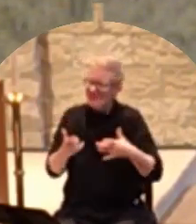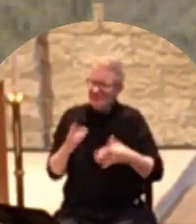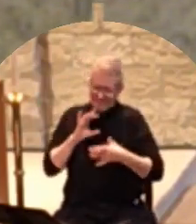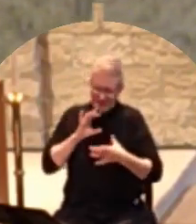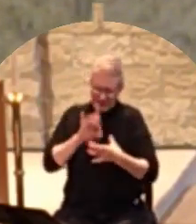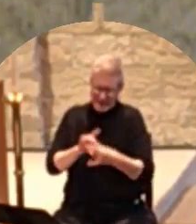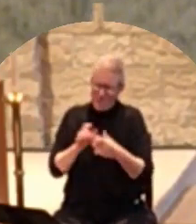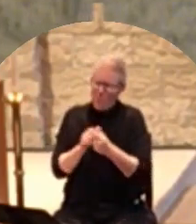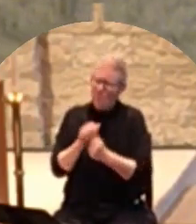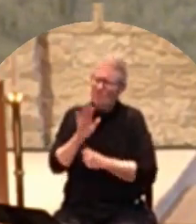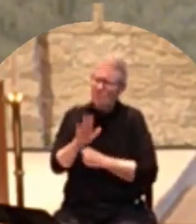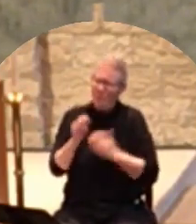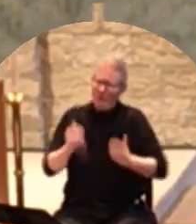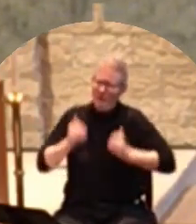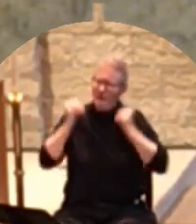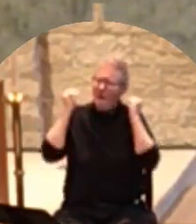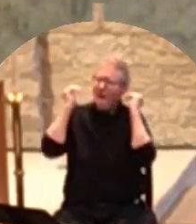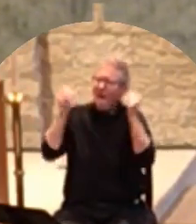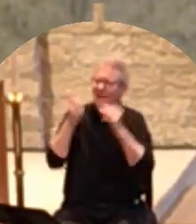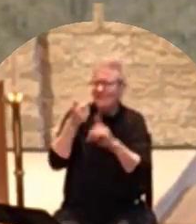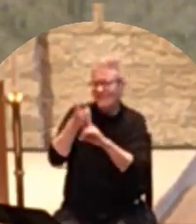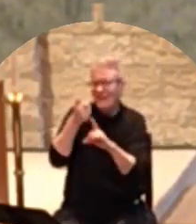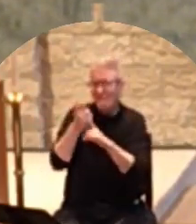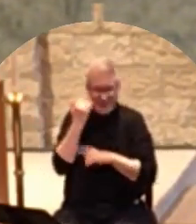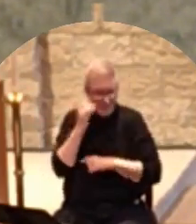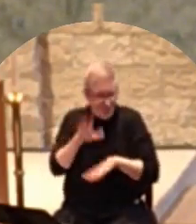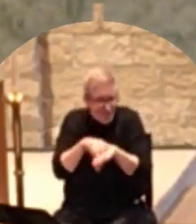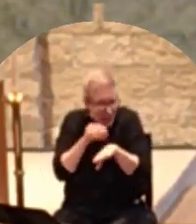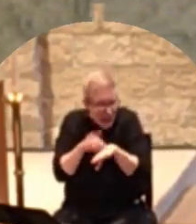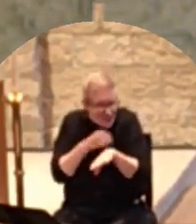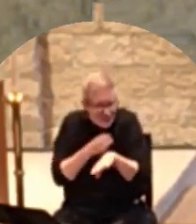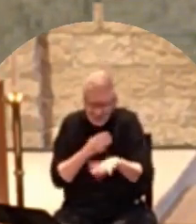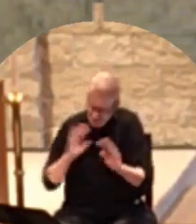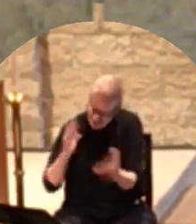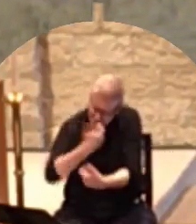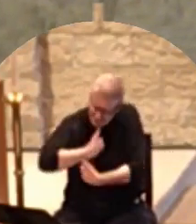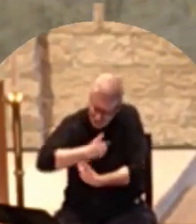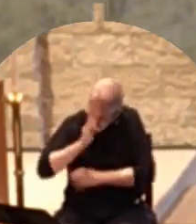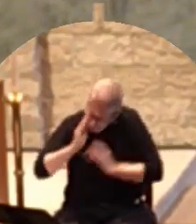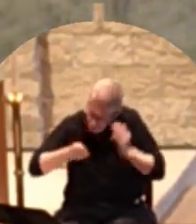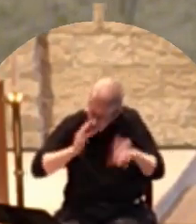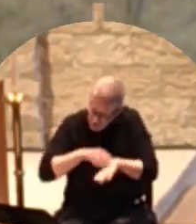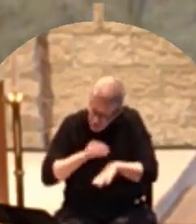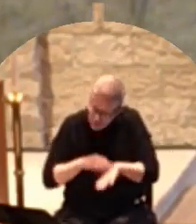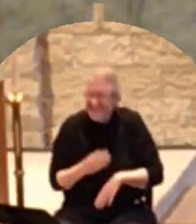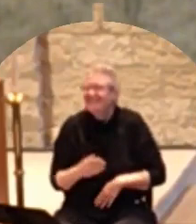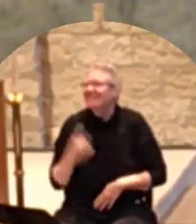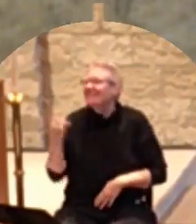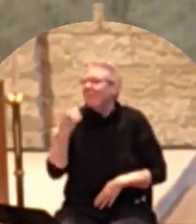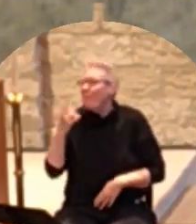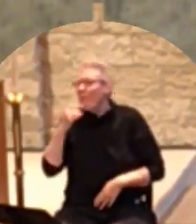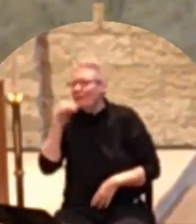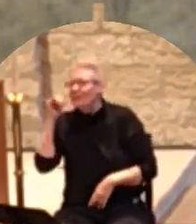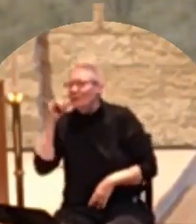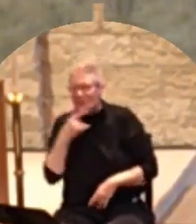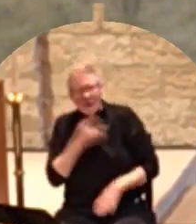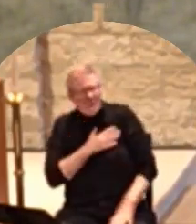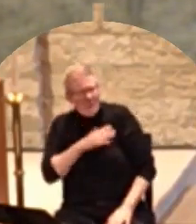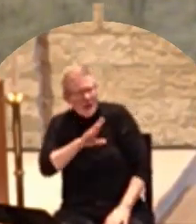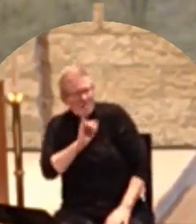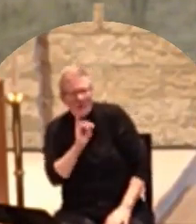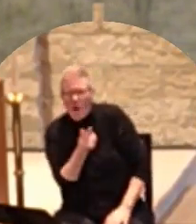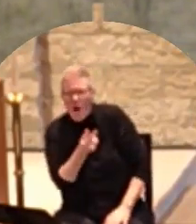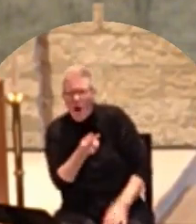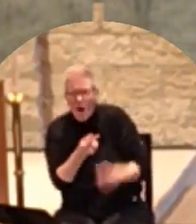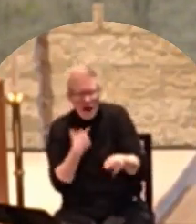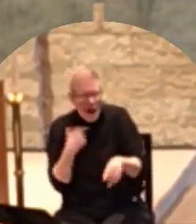you have your pets with you, greet your pets. Last week, I had a great note from someone that said, my dog didn't know what to do when I was